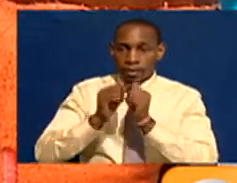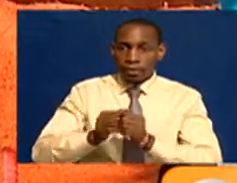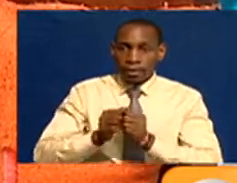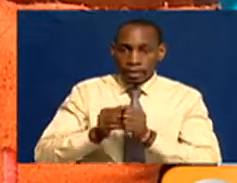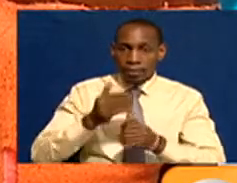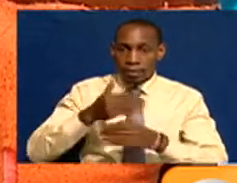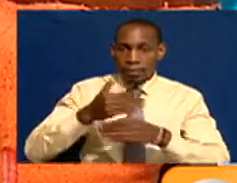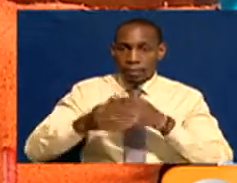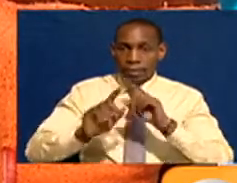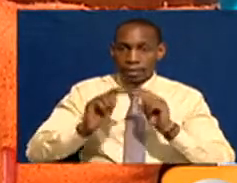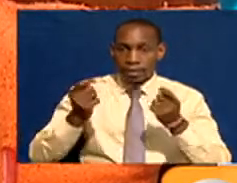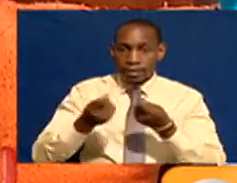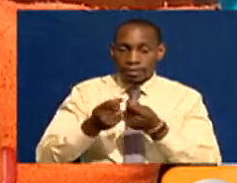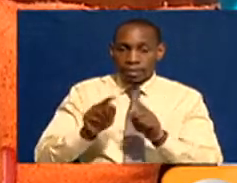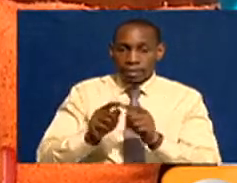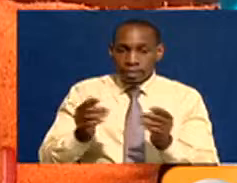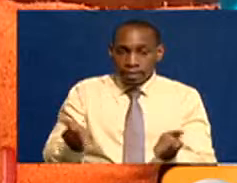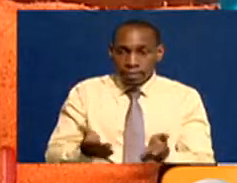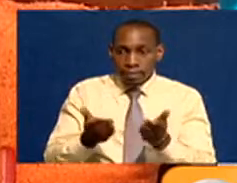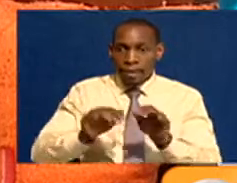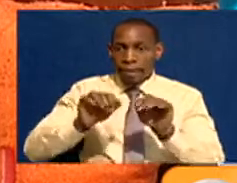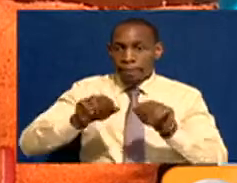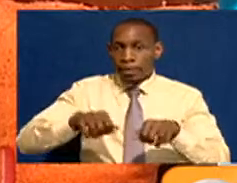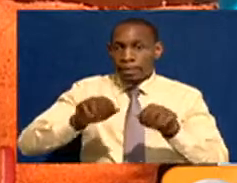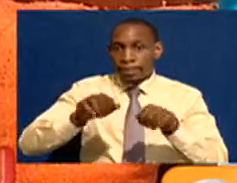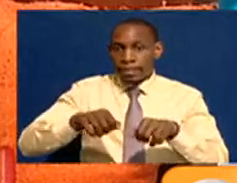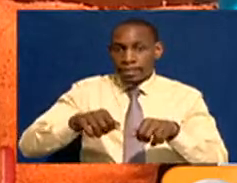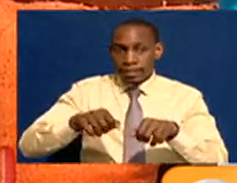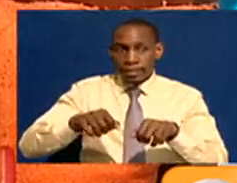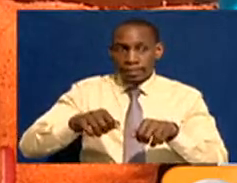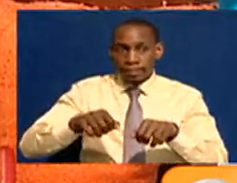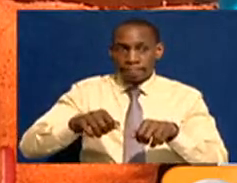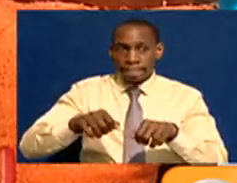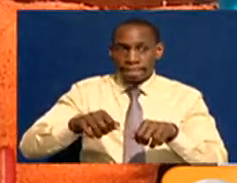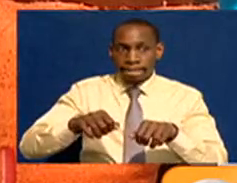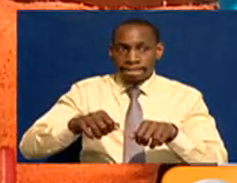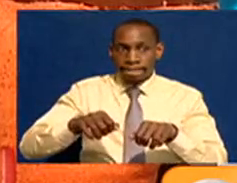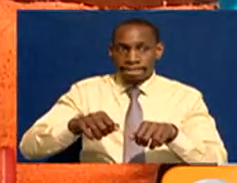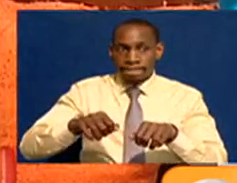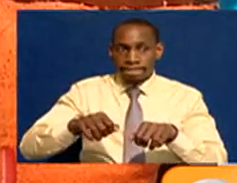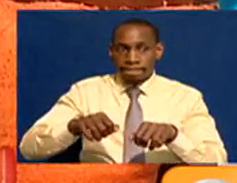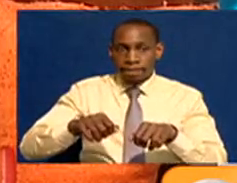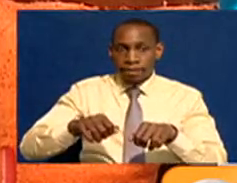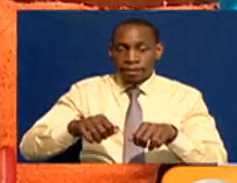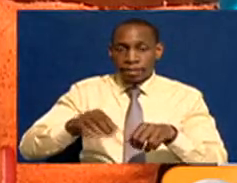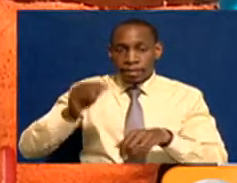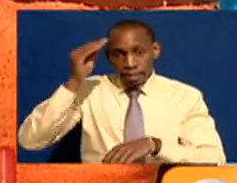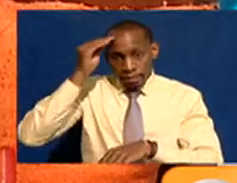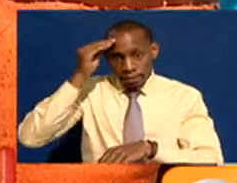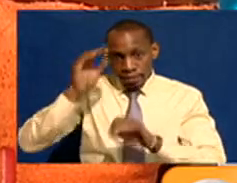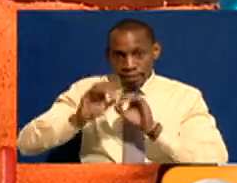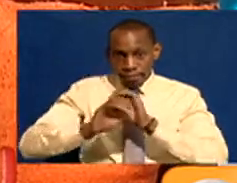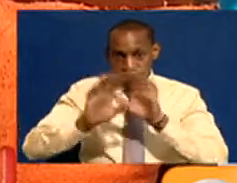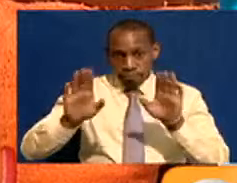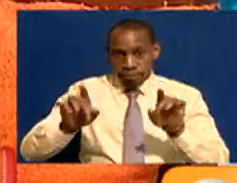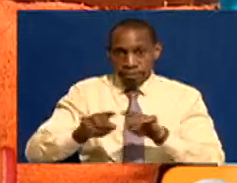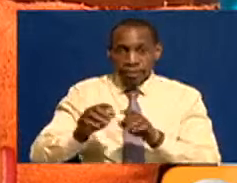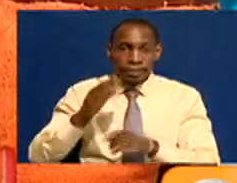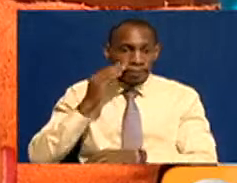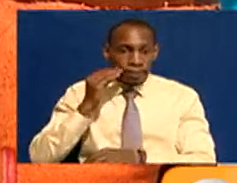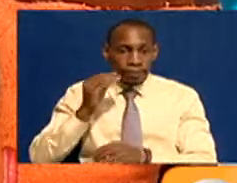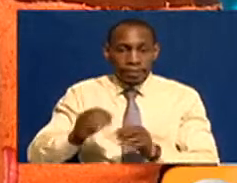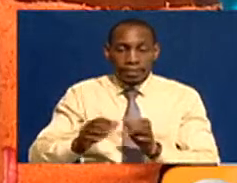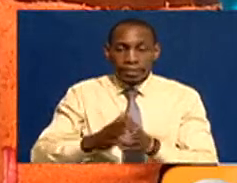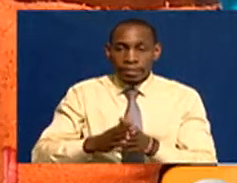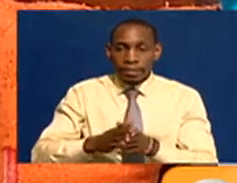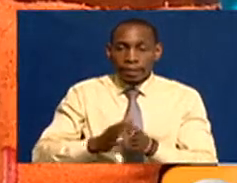build a team and harness on the potential that is in well-educated and highly experienced